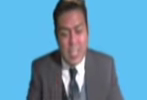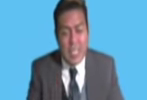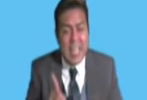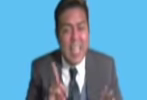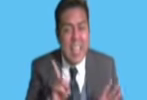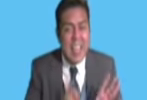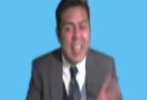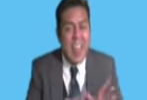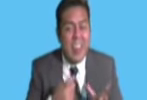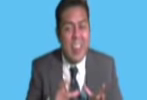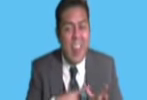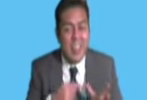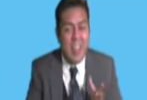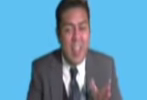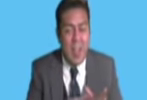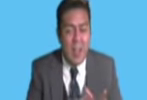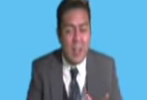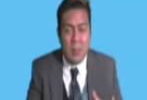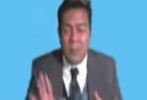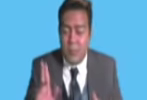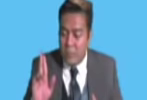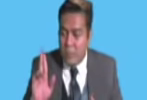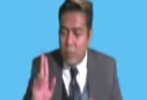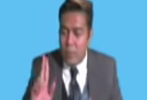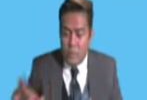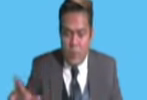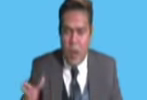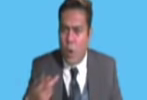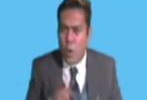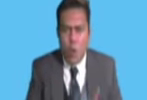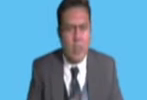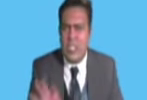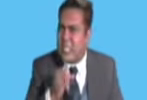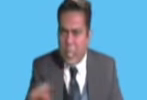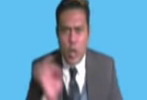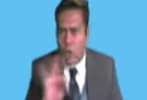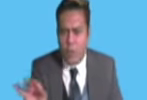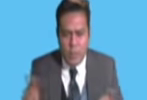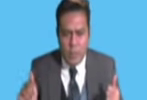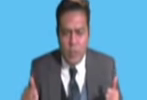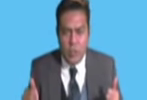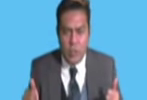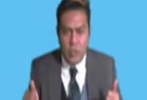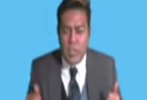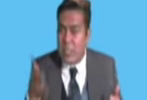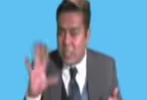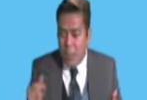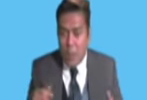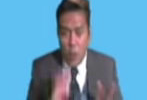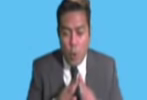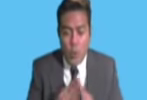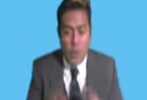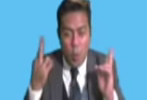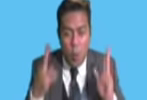Gamea, Avea in Vunombalabu, Nakondu Mundu in Koro are still not completed. In some cases, community halls